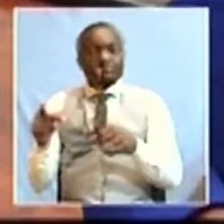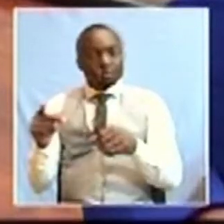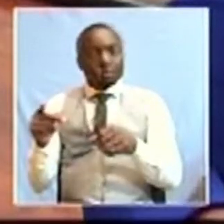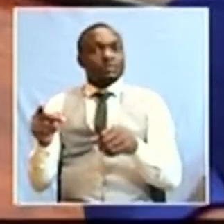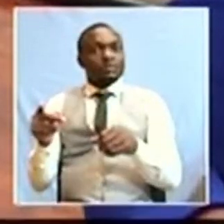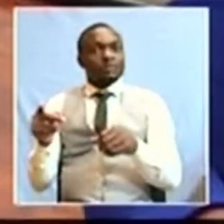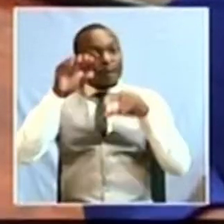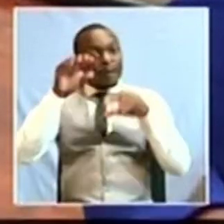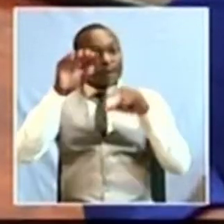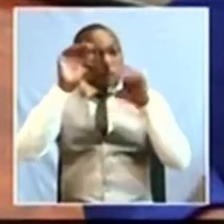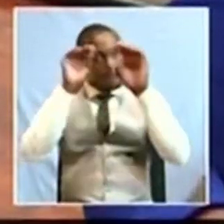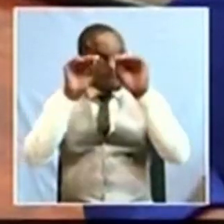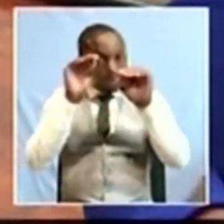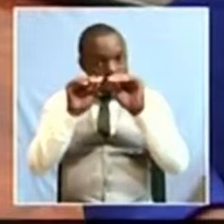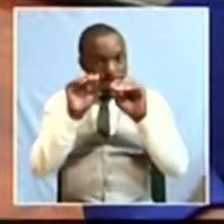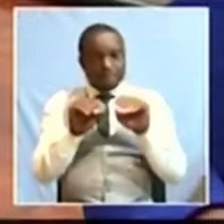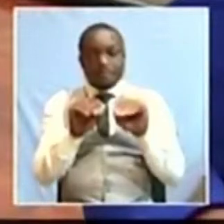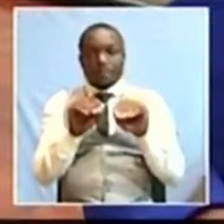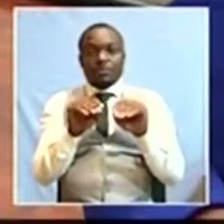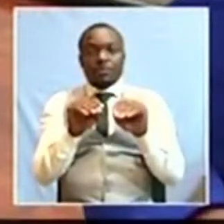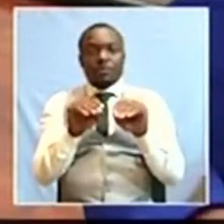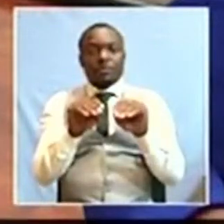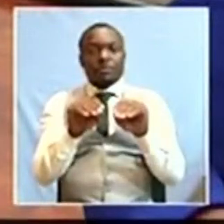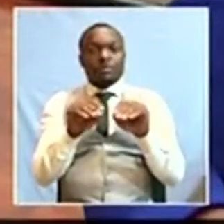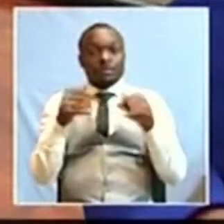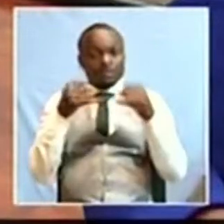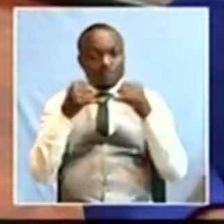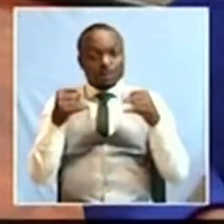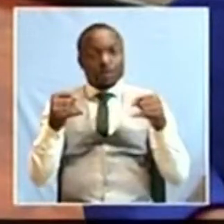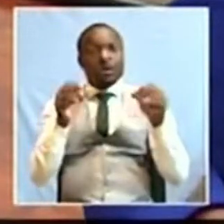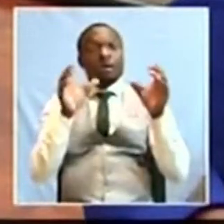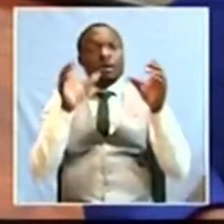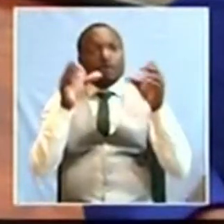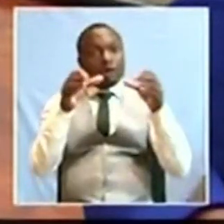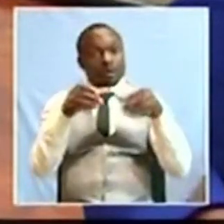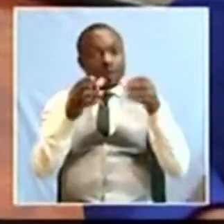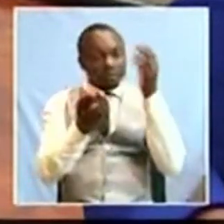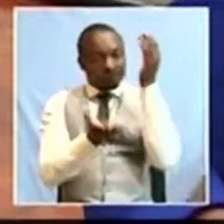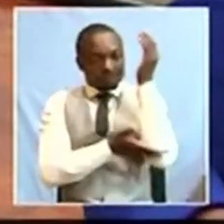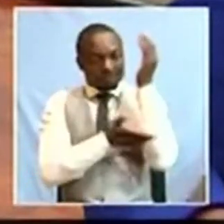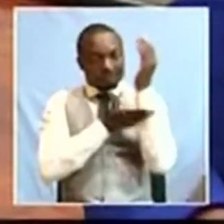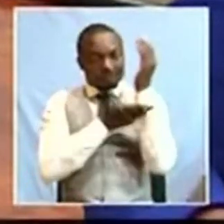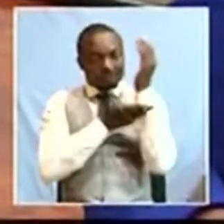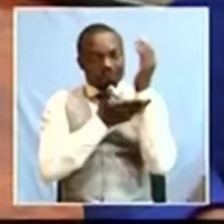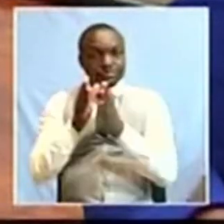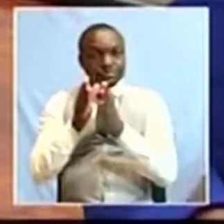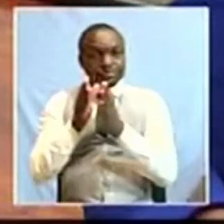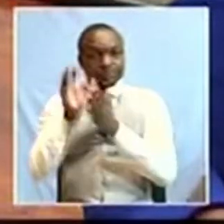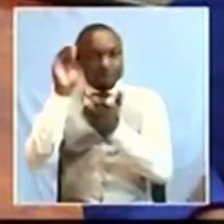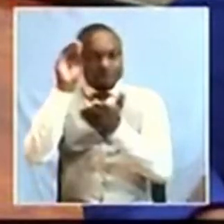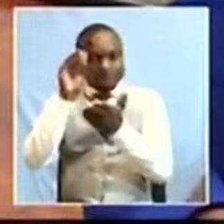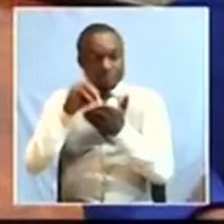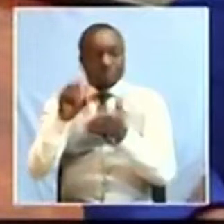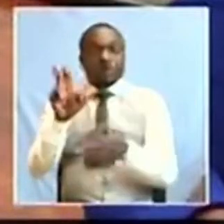are renovated in line with the capital improvement plan and put to